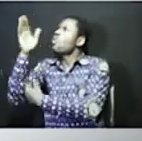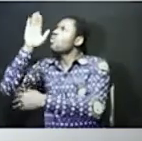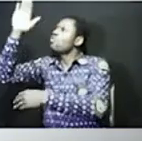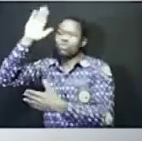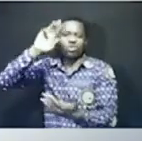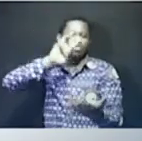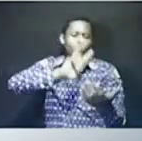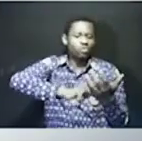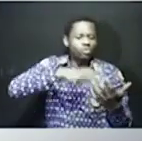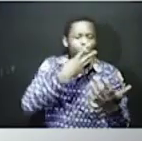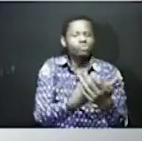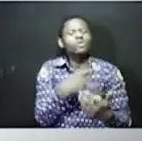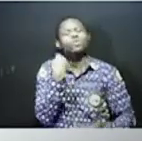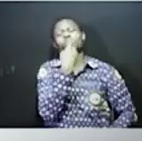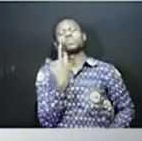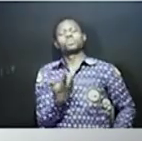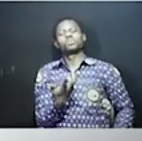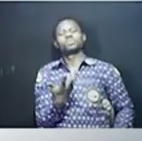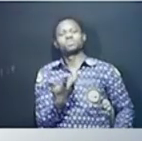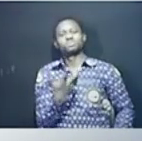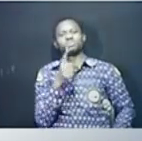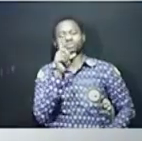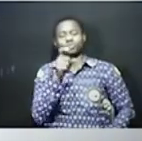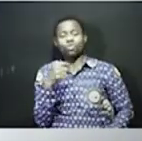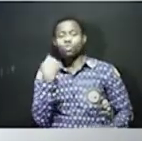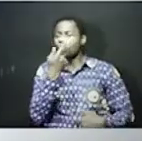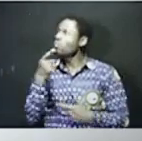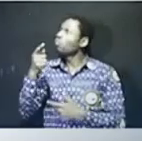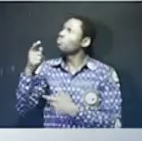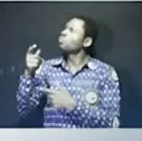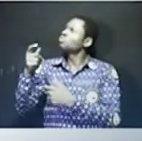witness? Who will come to his